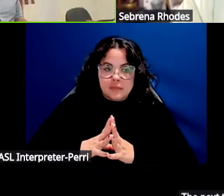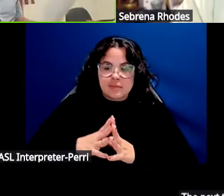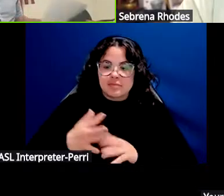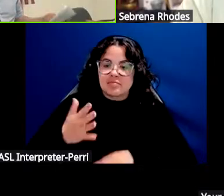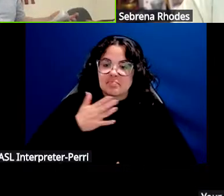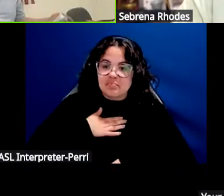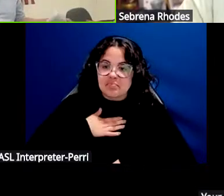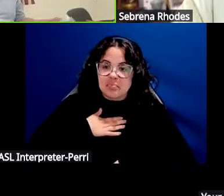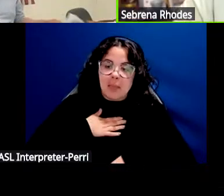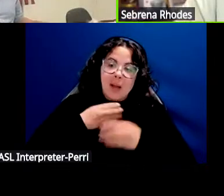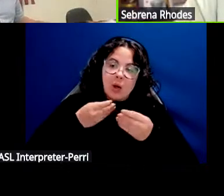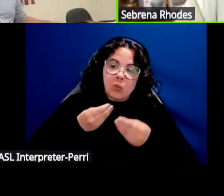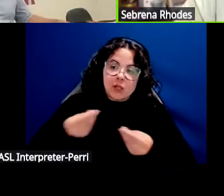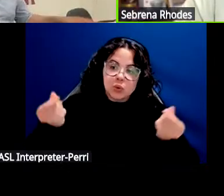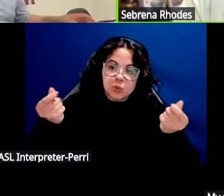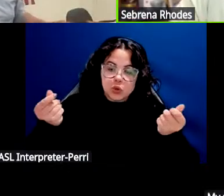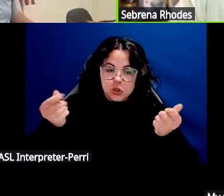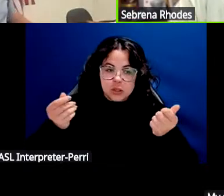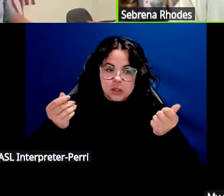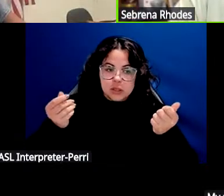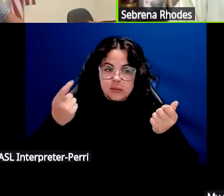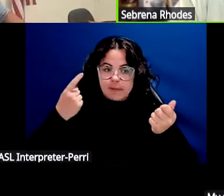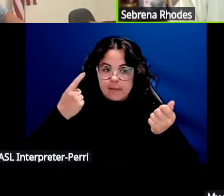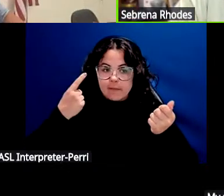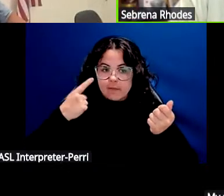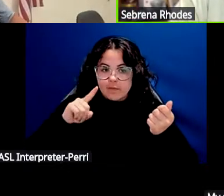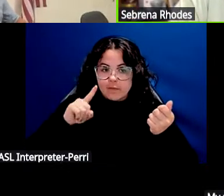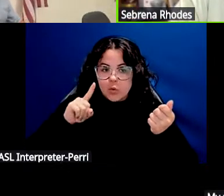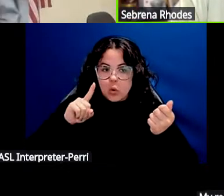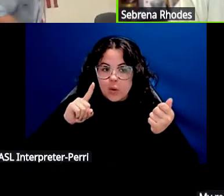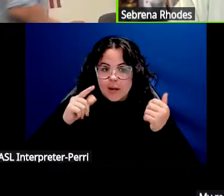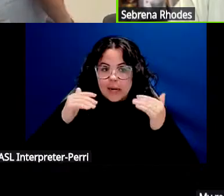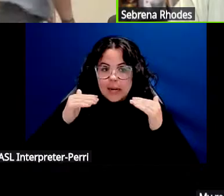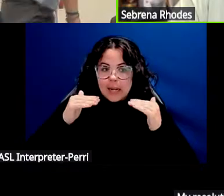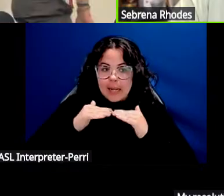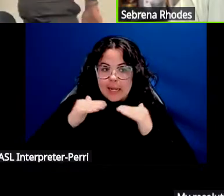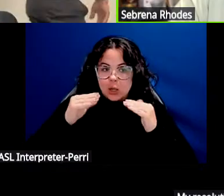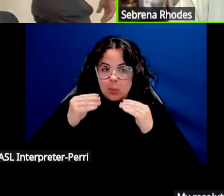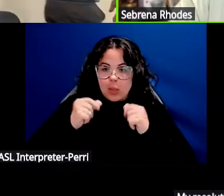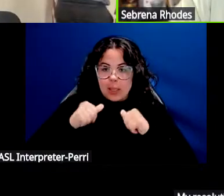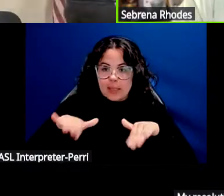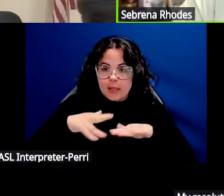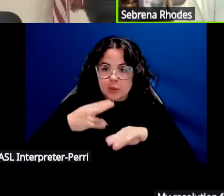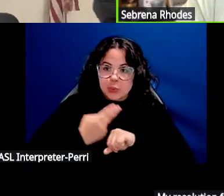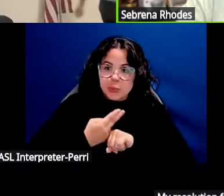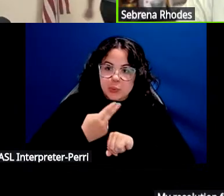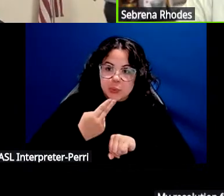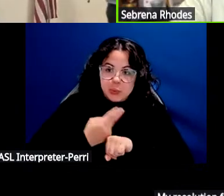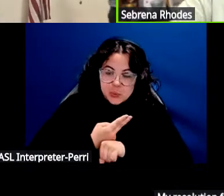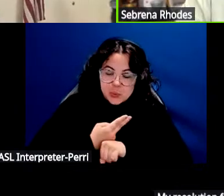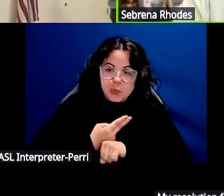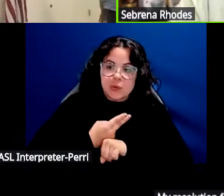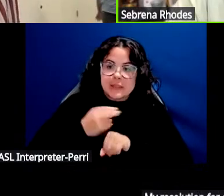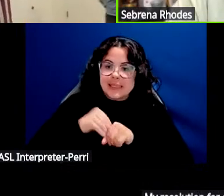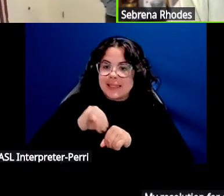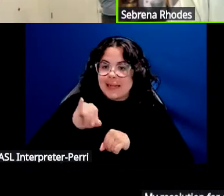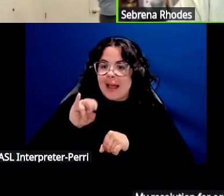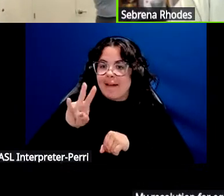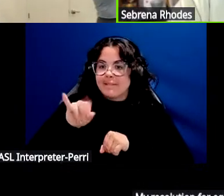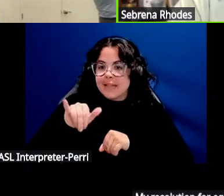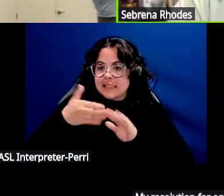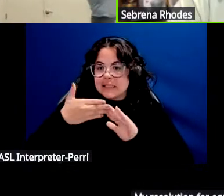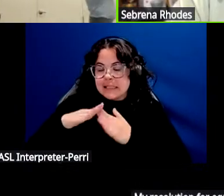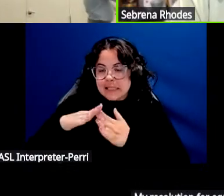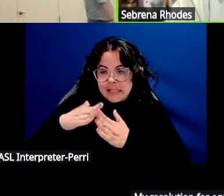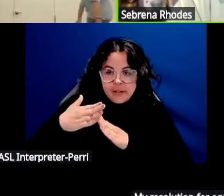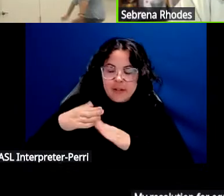my resolution for equitable land use in Ivy City.